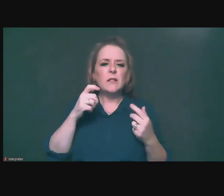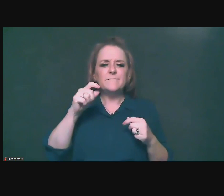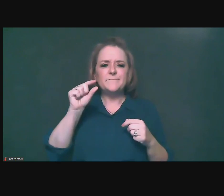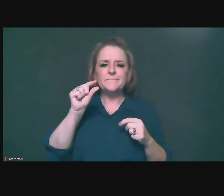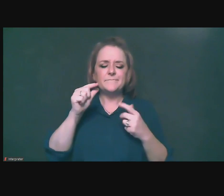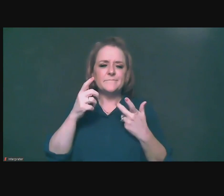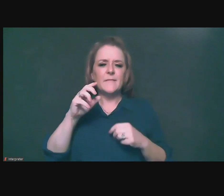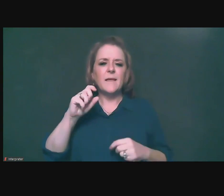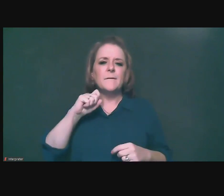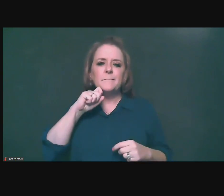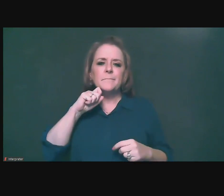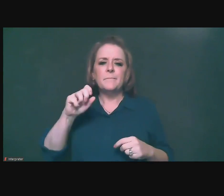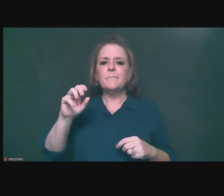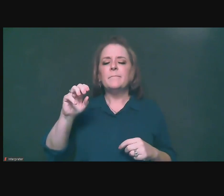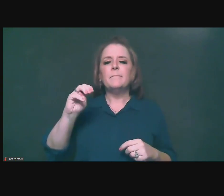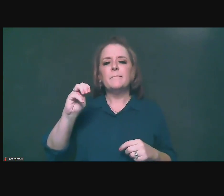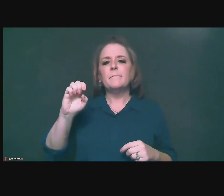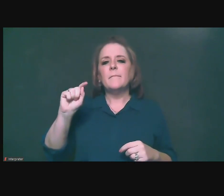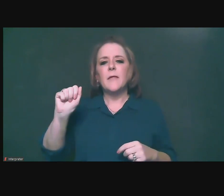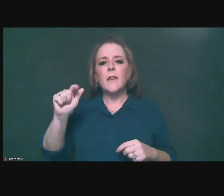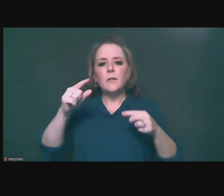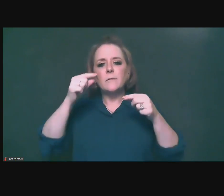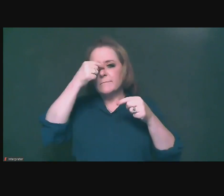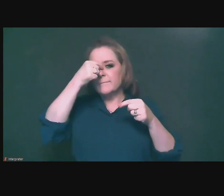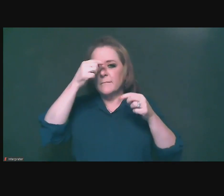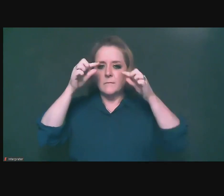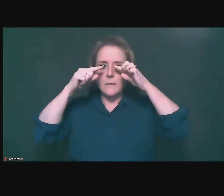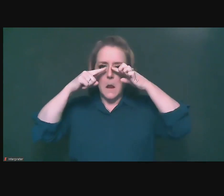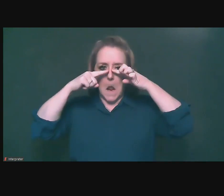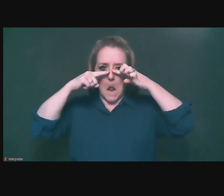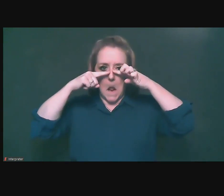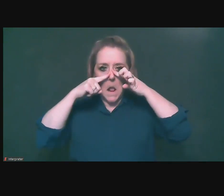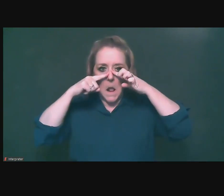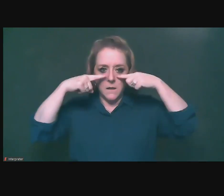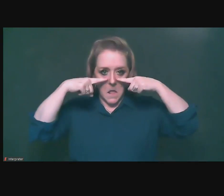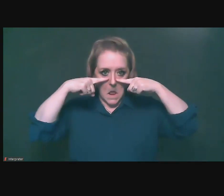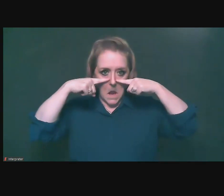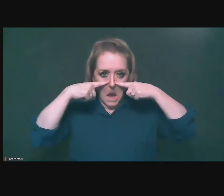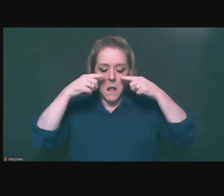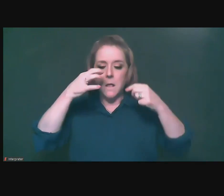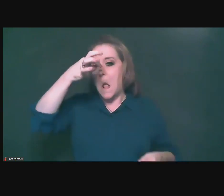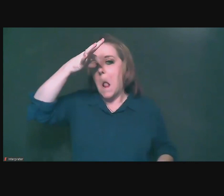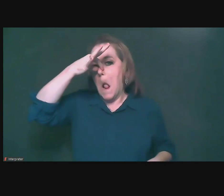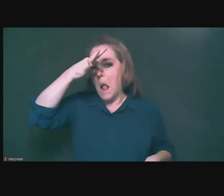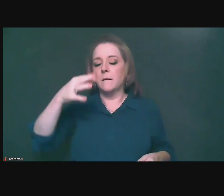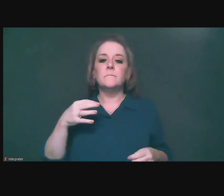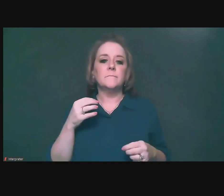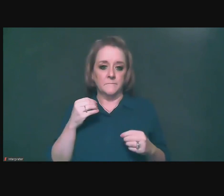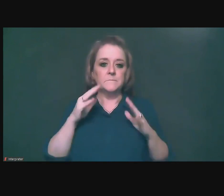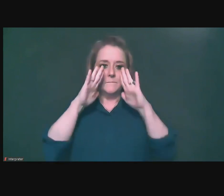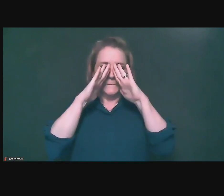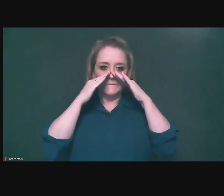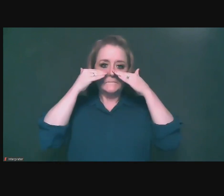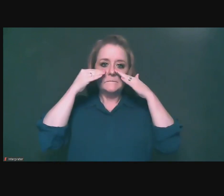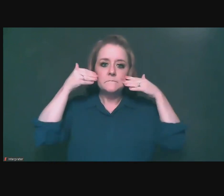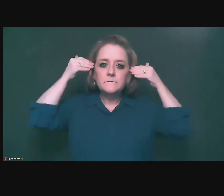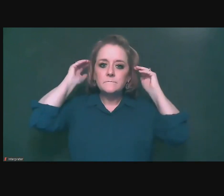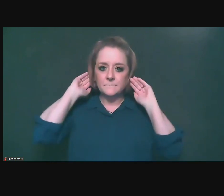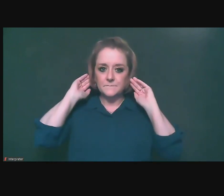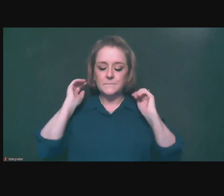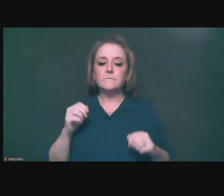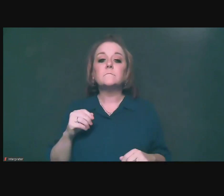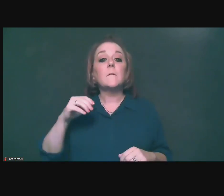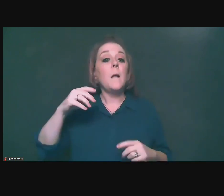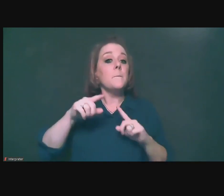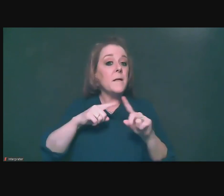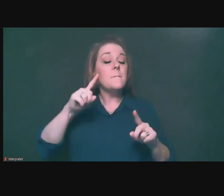metal band that's soft that I can push down and make a good seal around my nose, okay? So it goes around my nose,